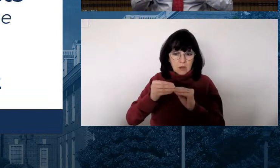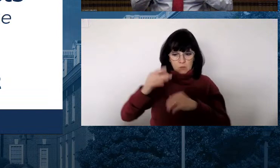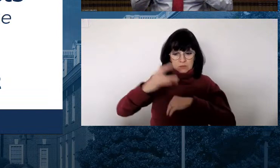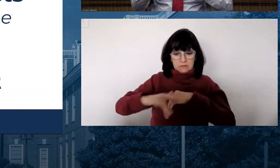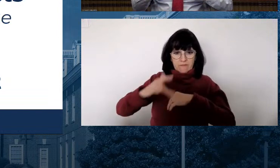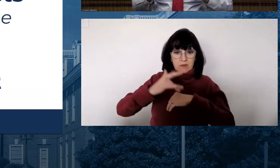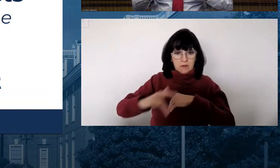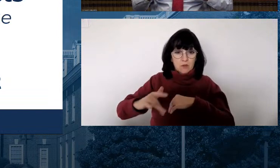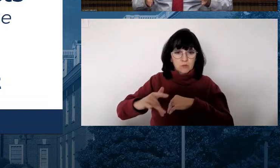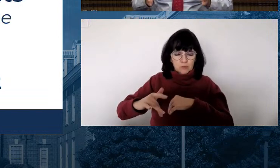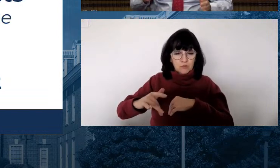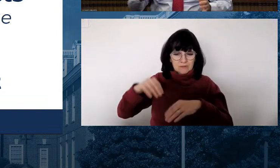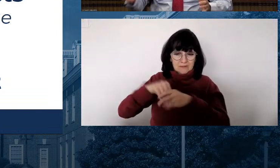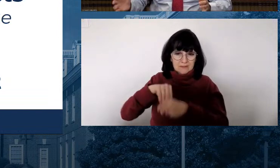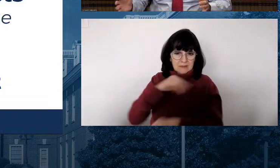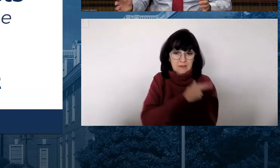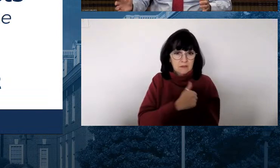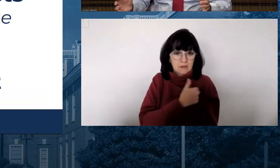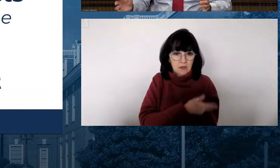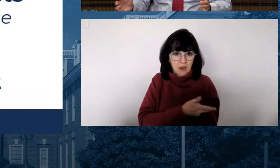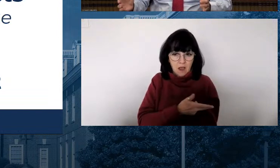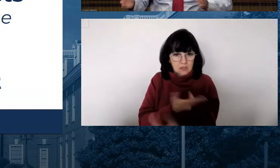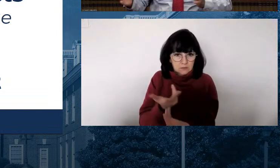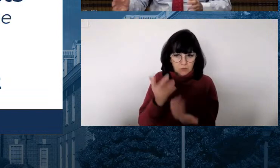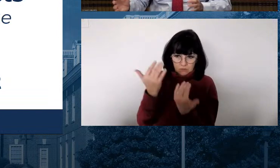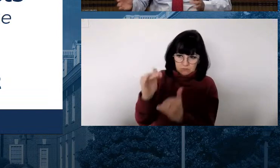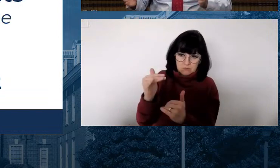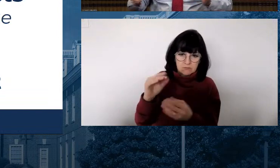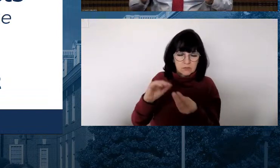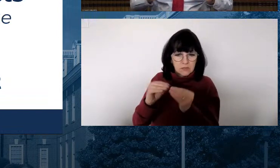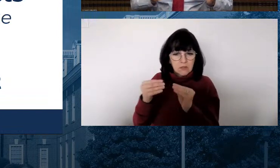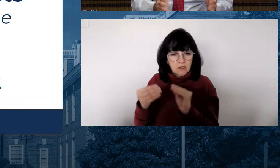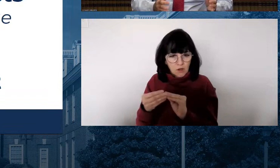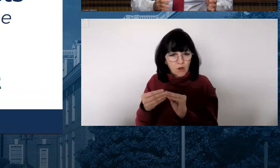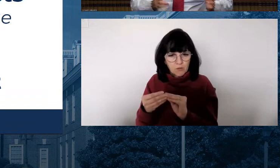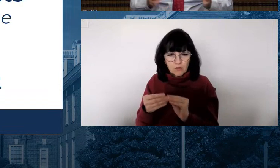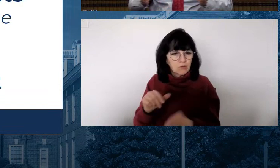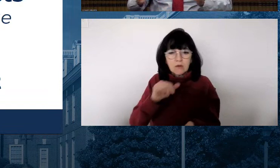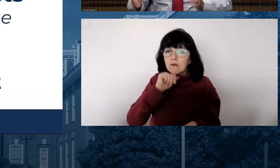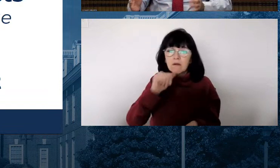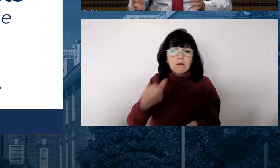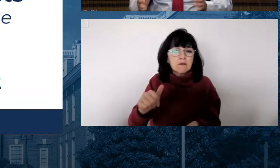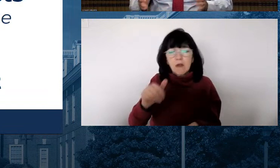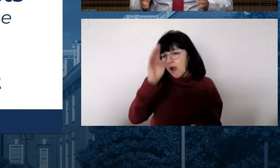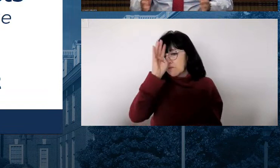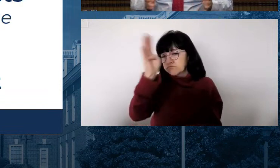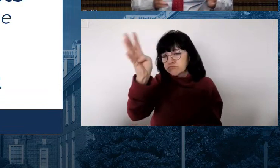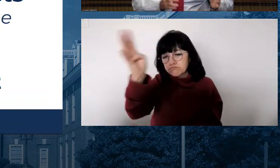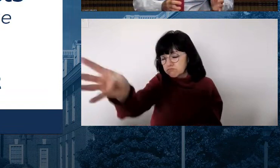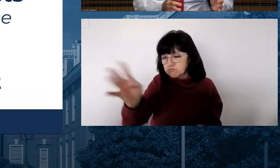number it's very real. It's not dependent on tests. It's not, I guess it may be